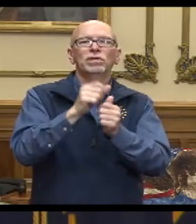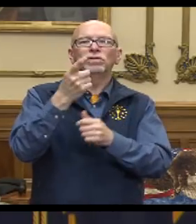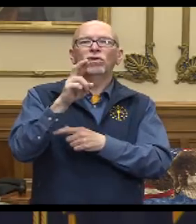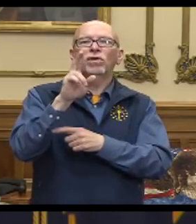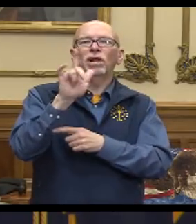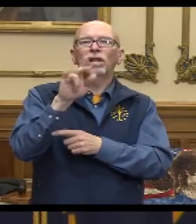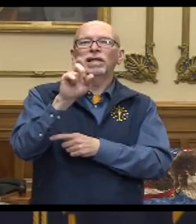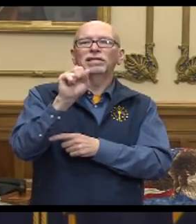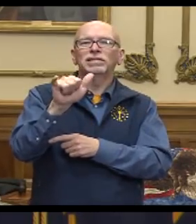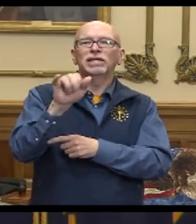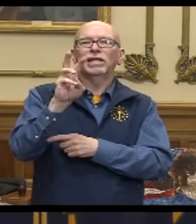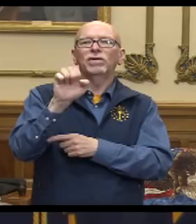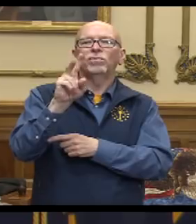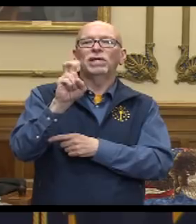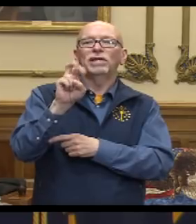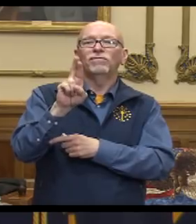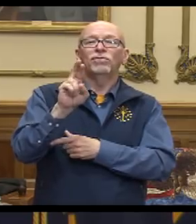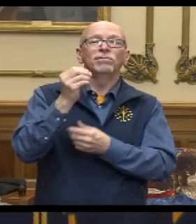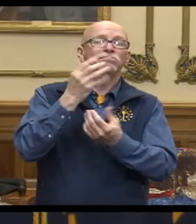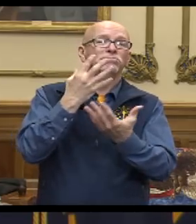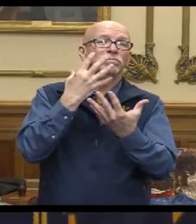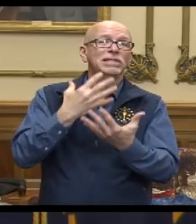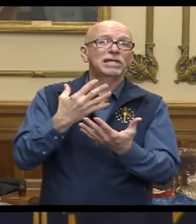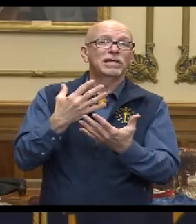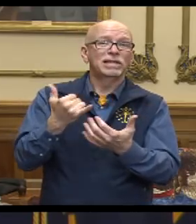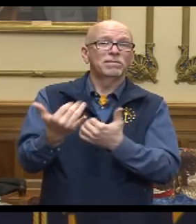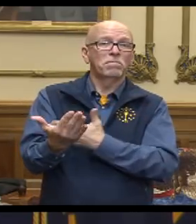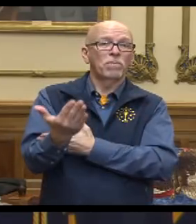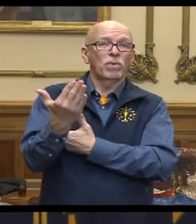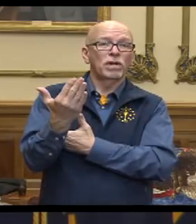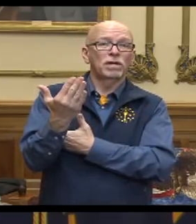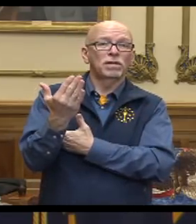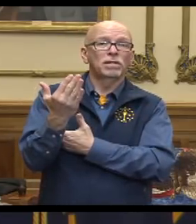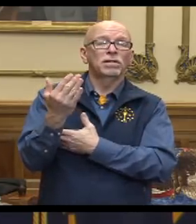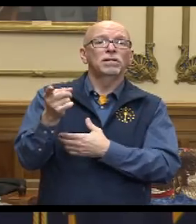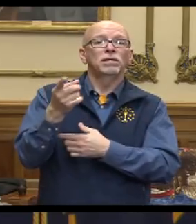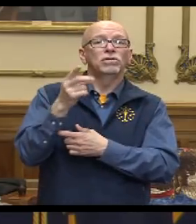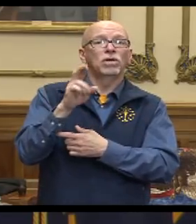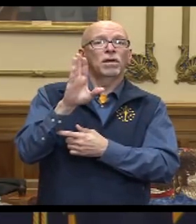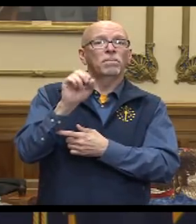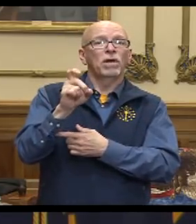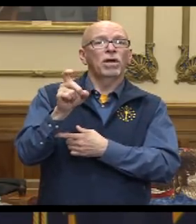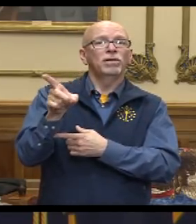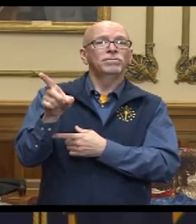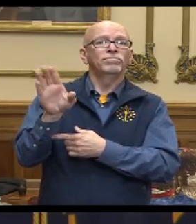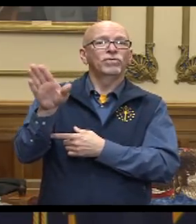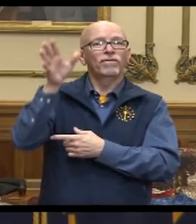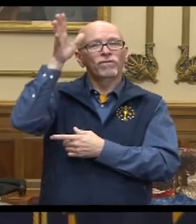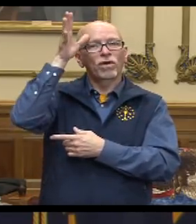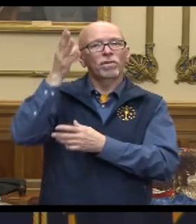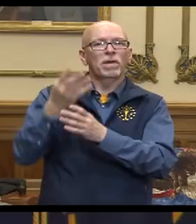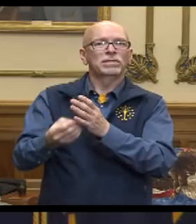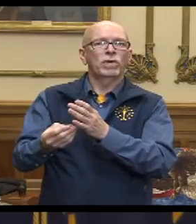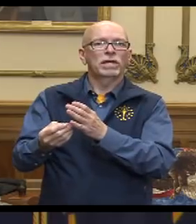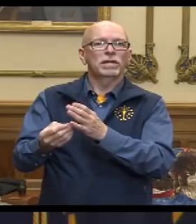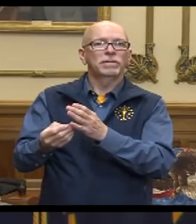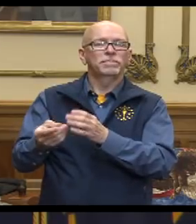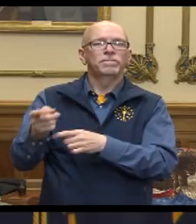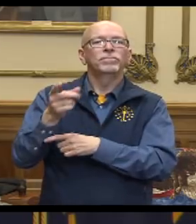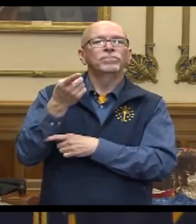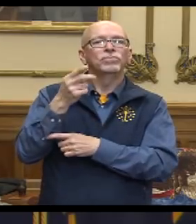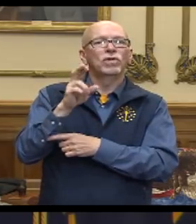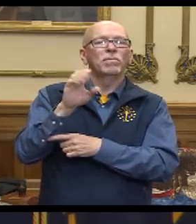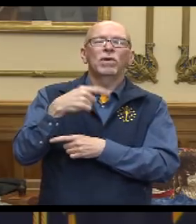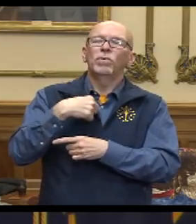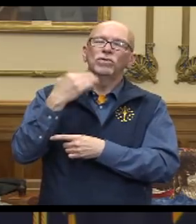Lindsay Weaver. Sadly, earlier this morning, Dr. Box lost her father, and Dr. Box is,